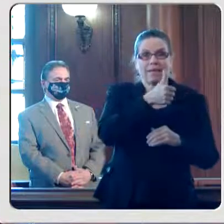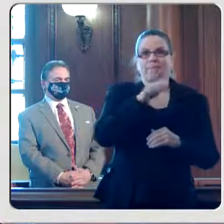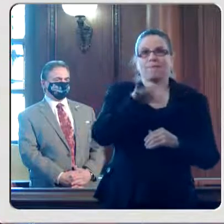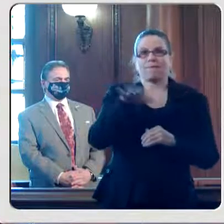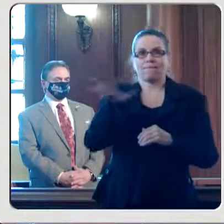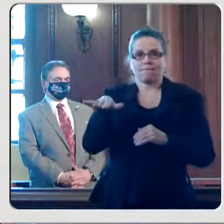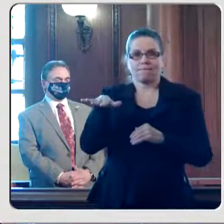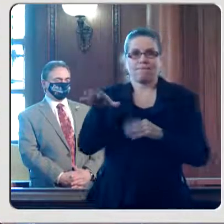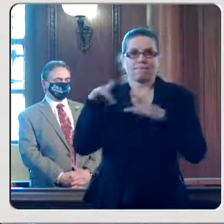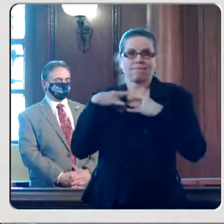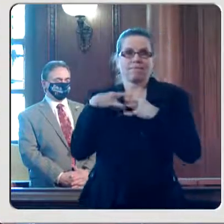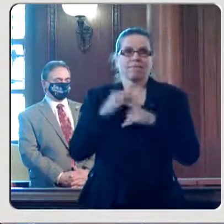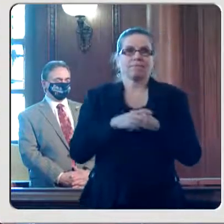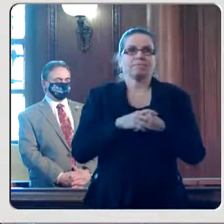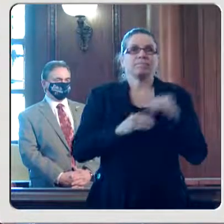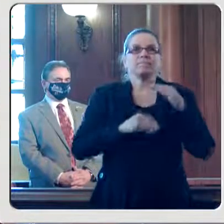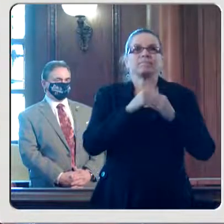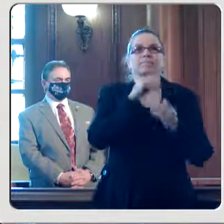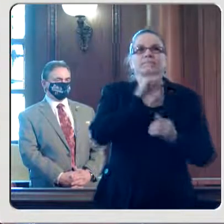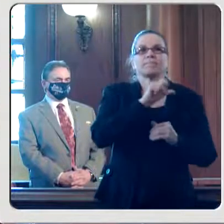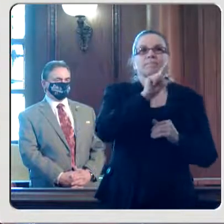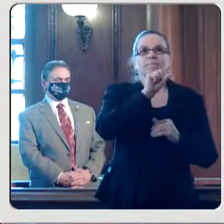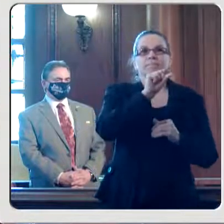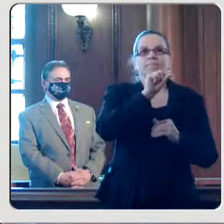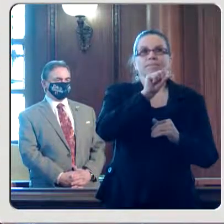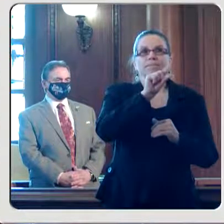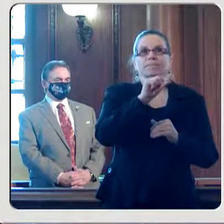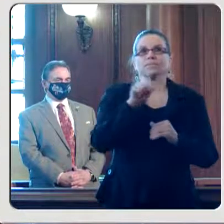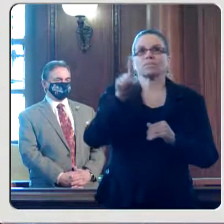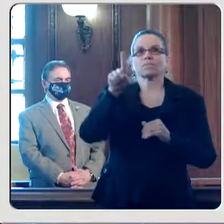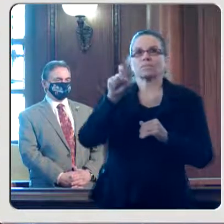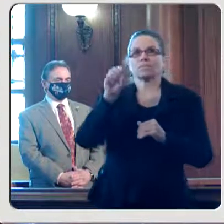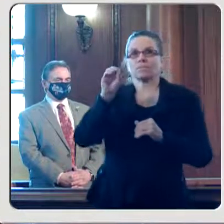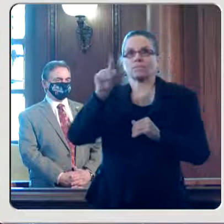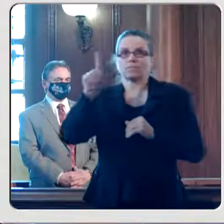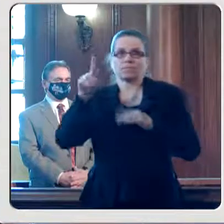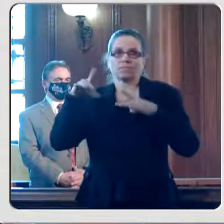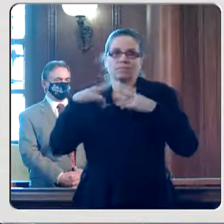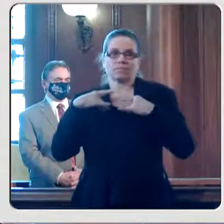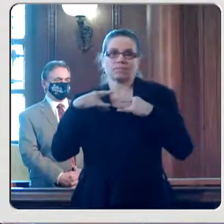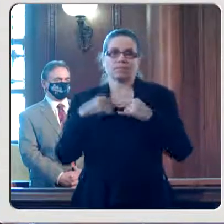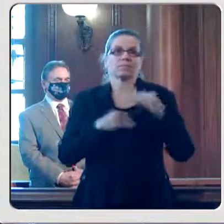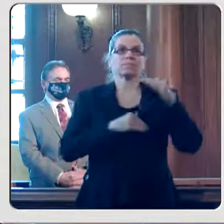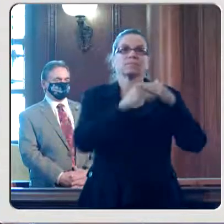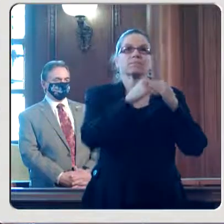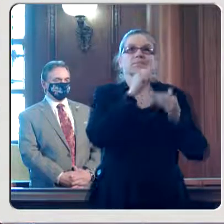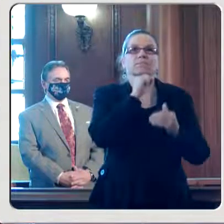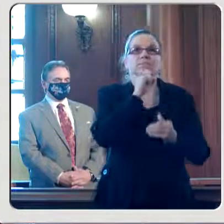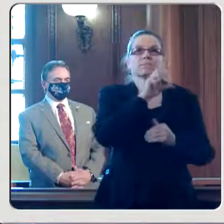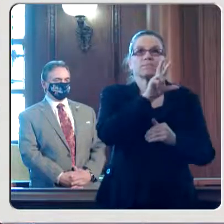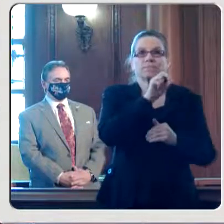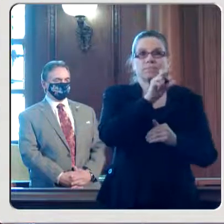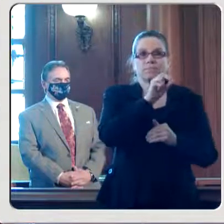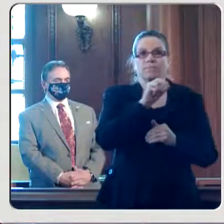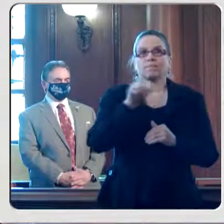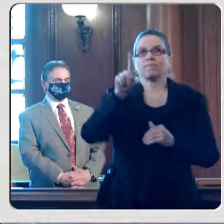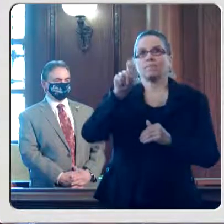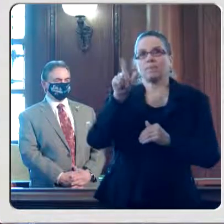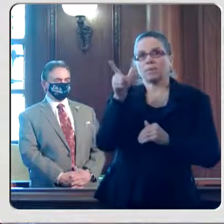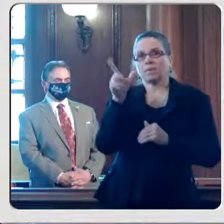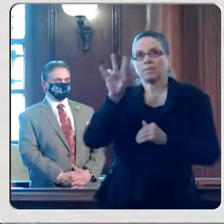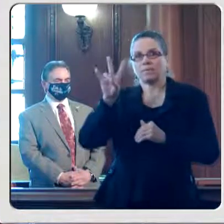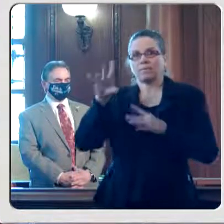week, 11 to 20, 101, 21 to 30, 127, 31 to